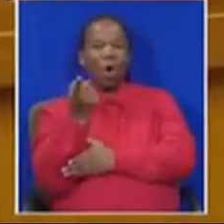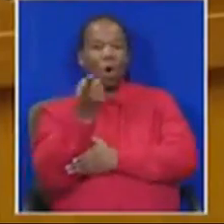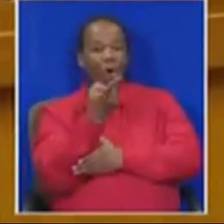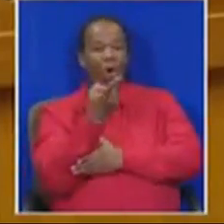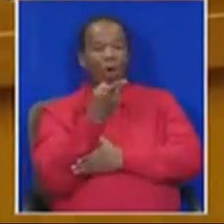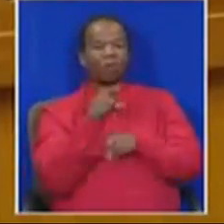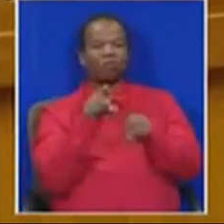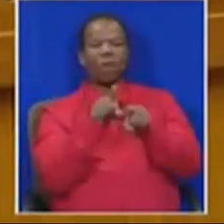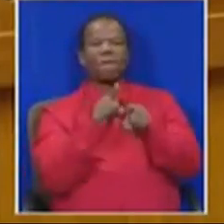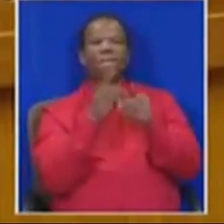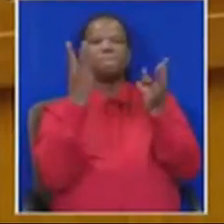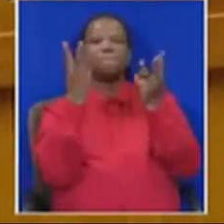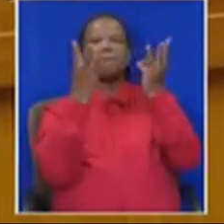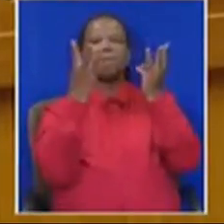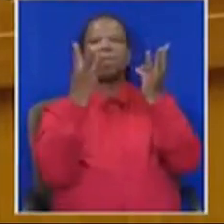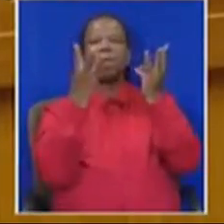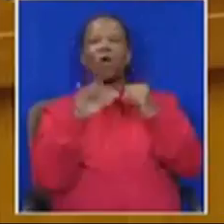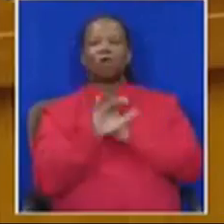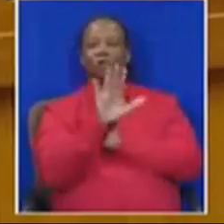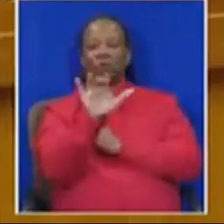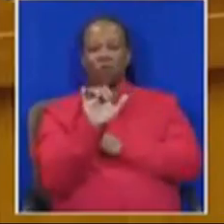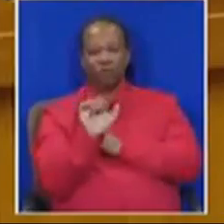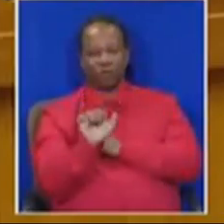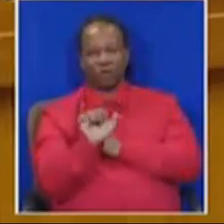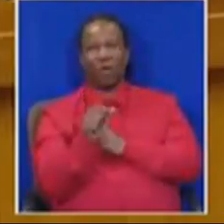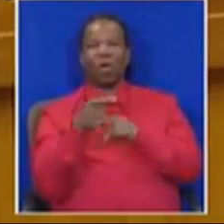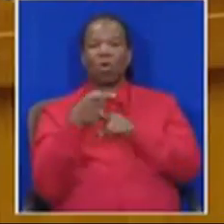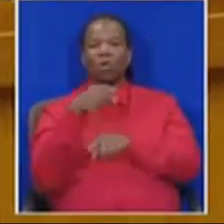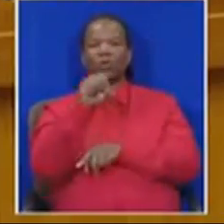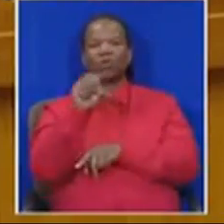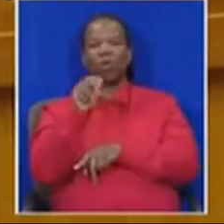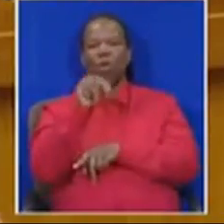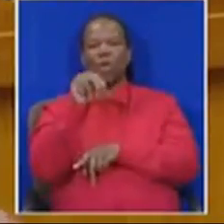nation on this, the State of the Nation address.